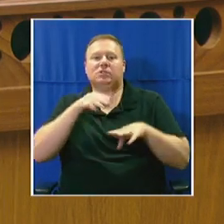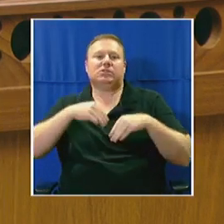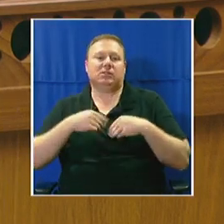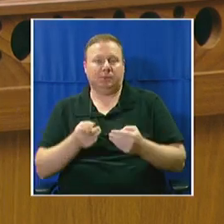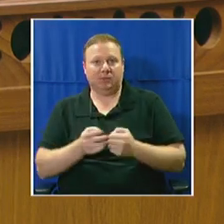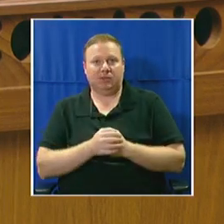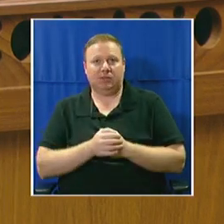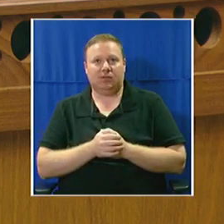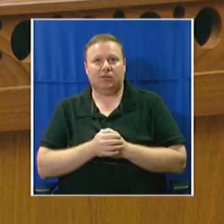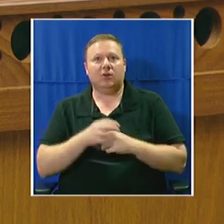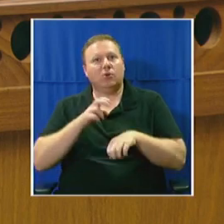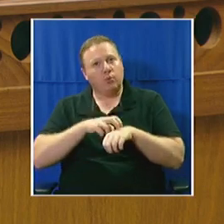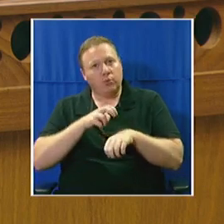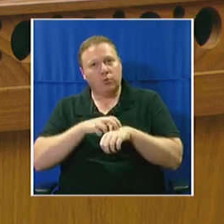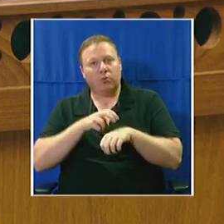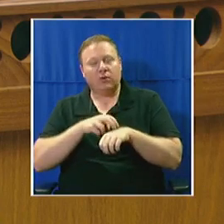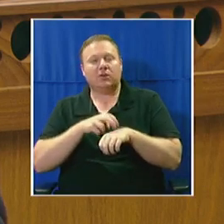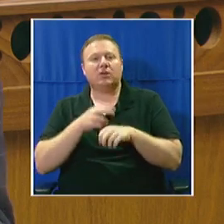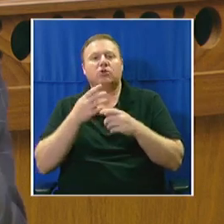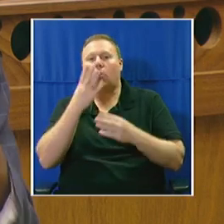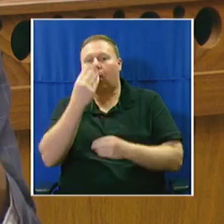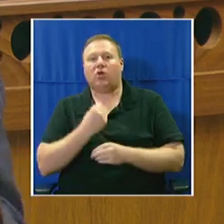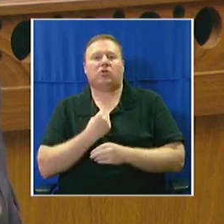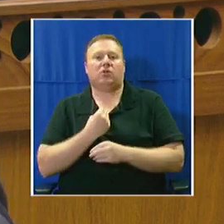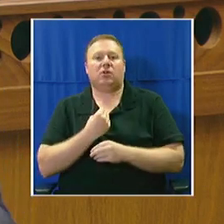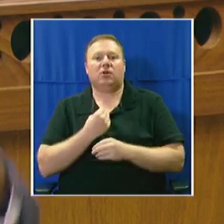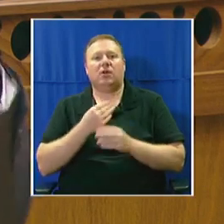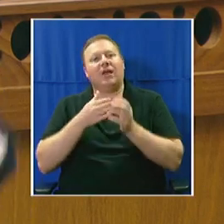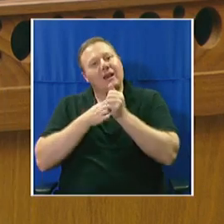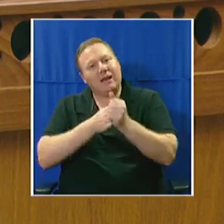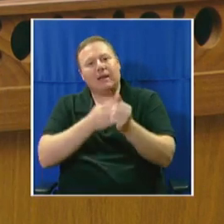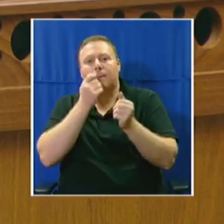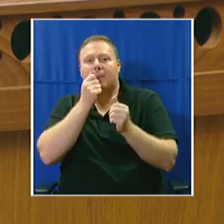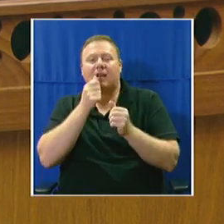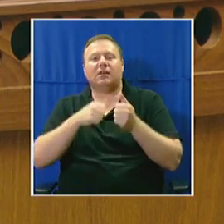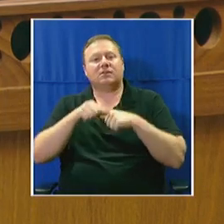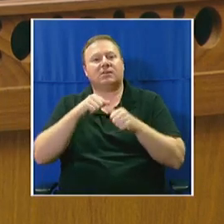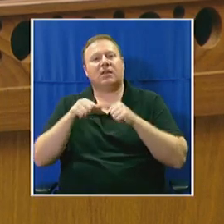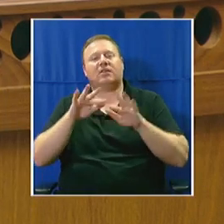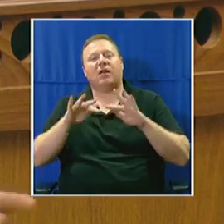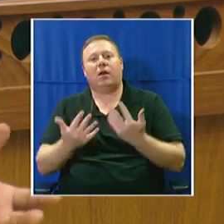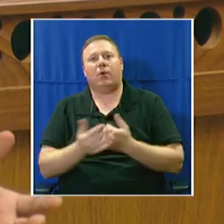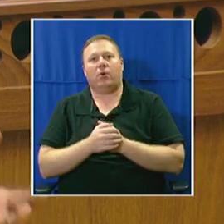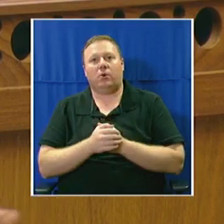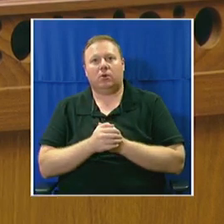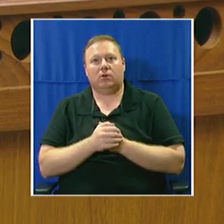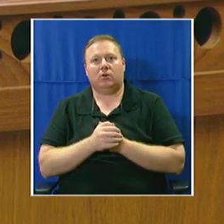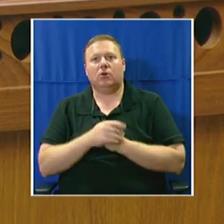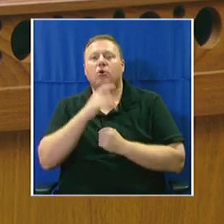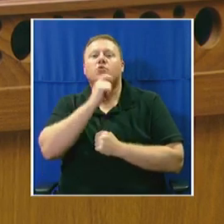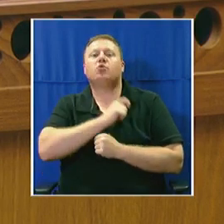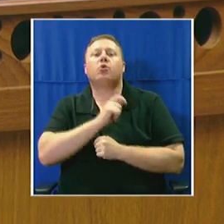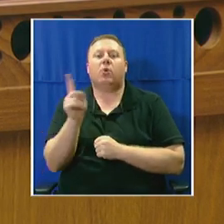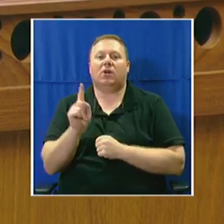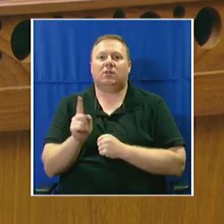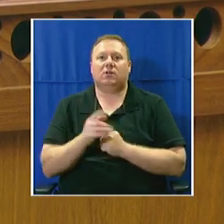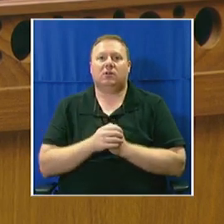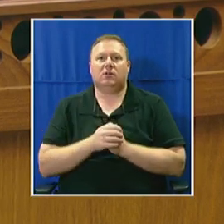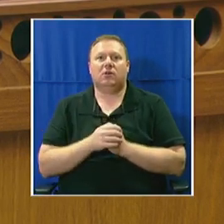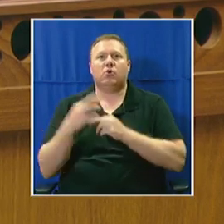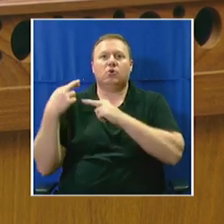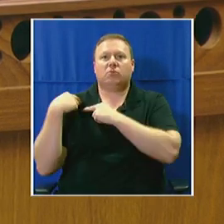not the words of our enemies but the Silence of our friends so today as men in this house we need to ask ourselves what